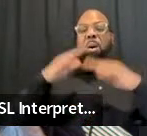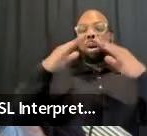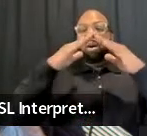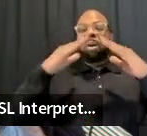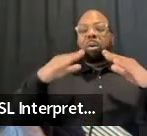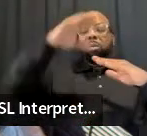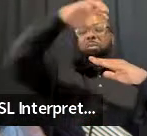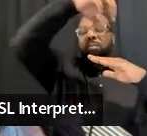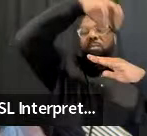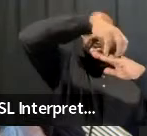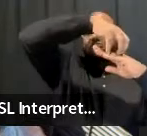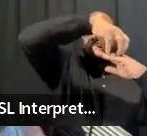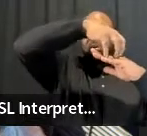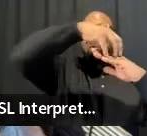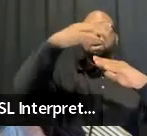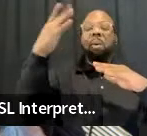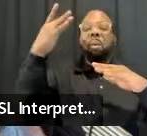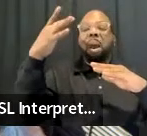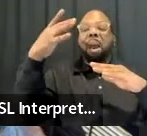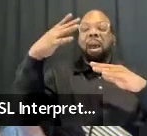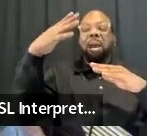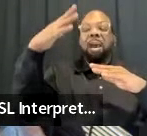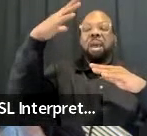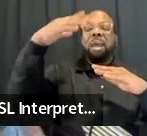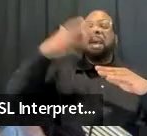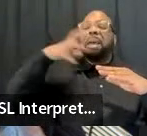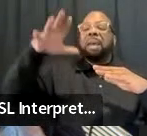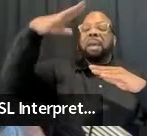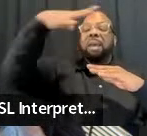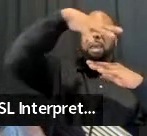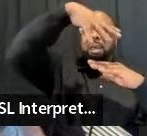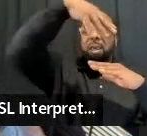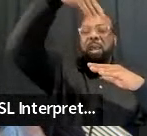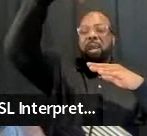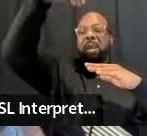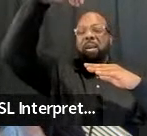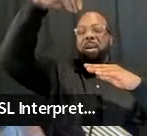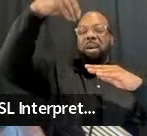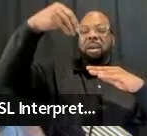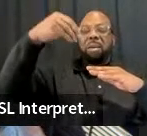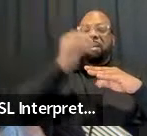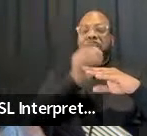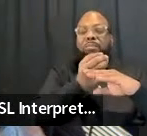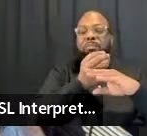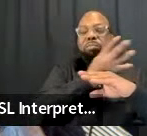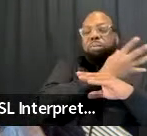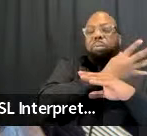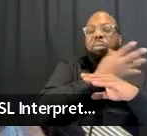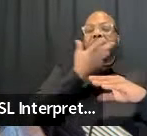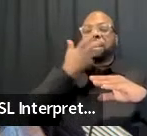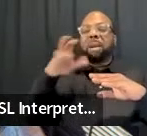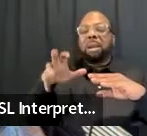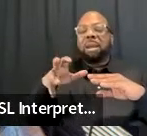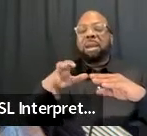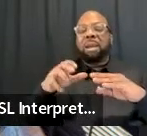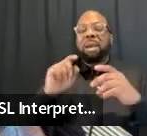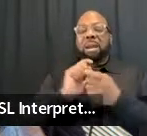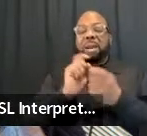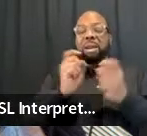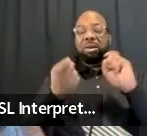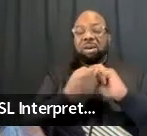close to the atmosphere to be able to absorb or expel heat as necessary. In that shift